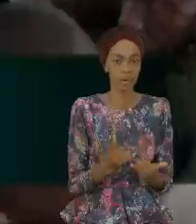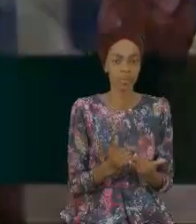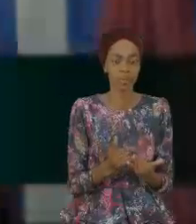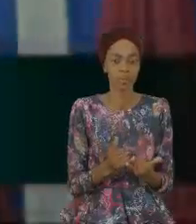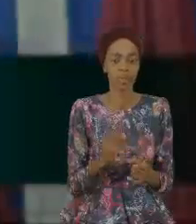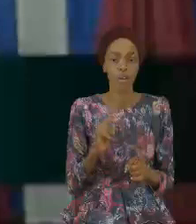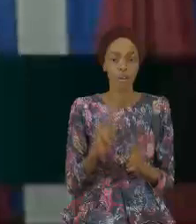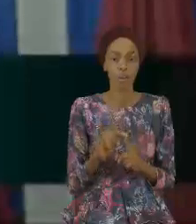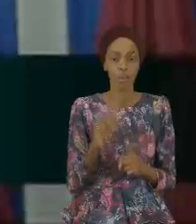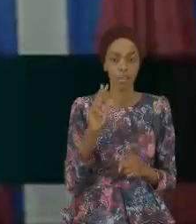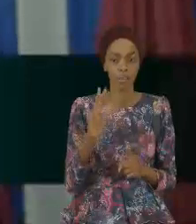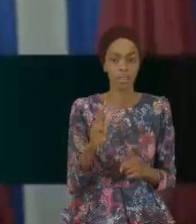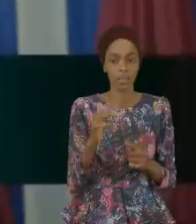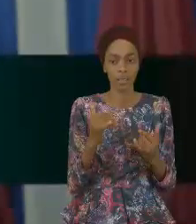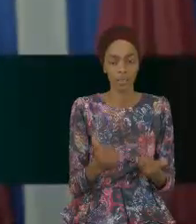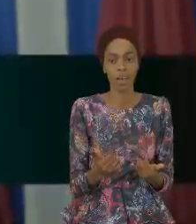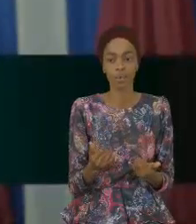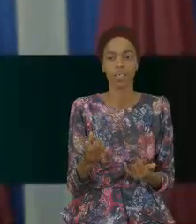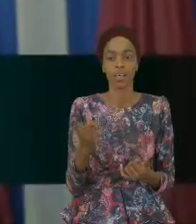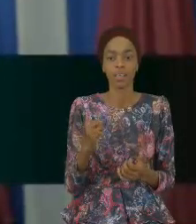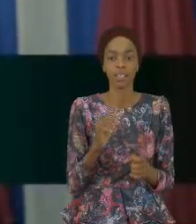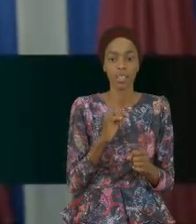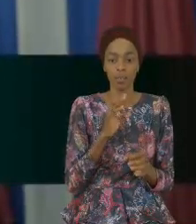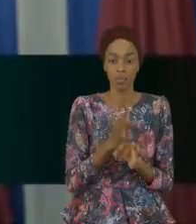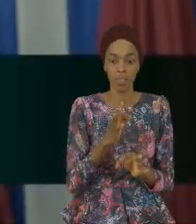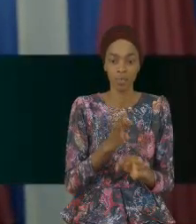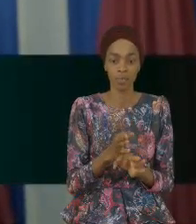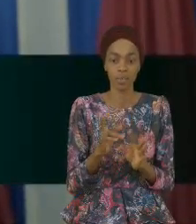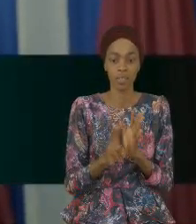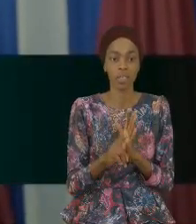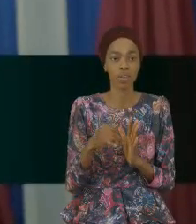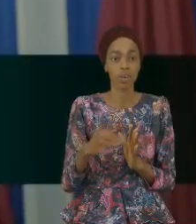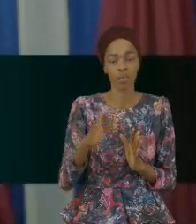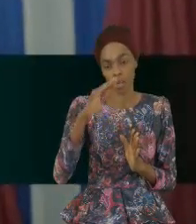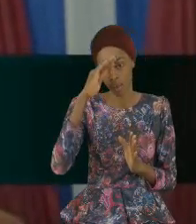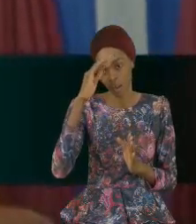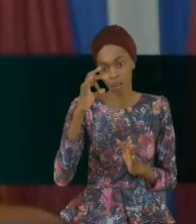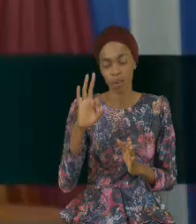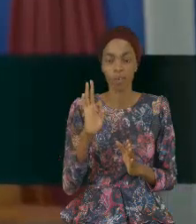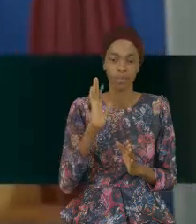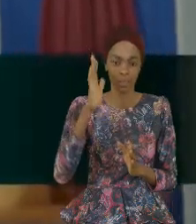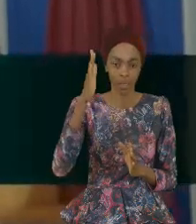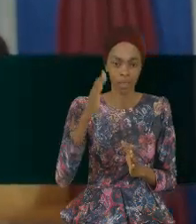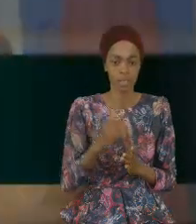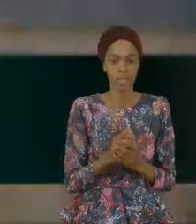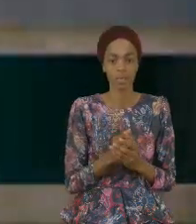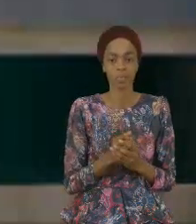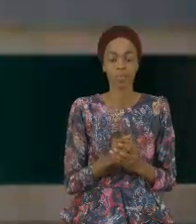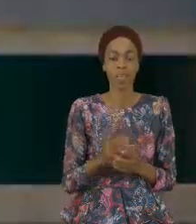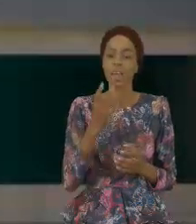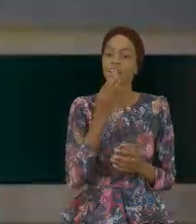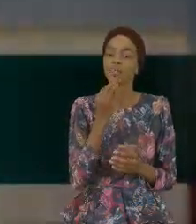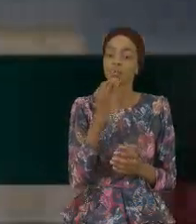three. Number three is the faithfulness of a man of destiny. Look at Hebrews chapter 3, and